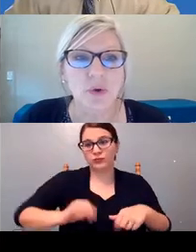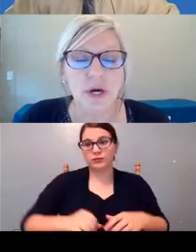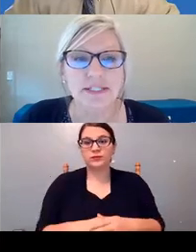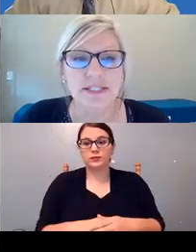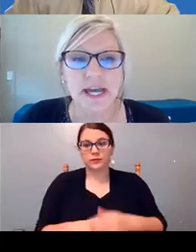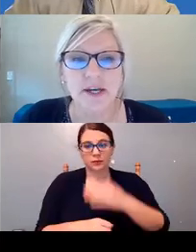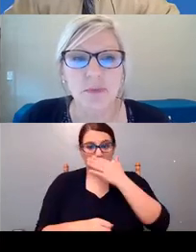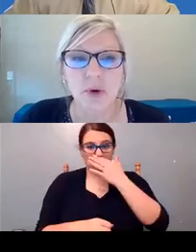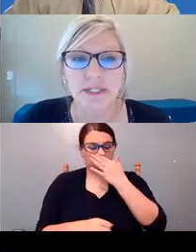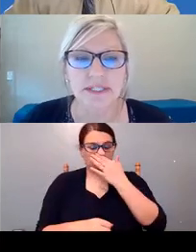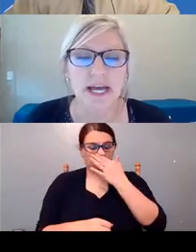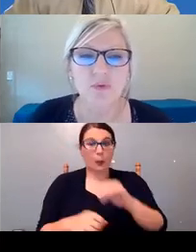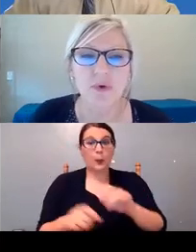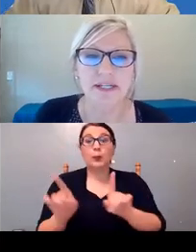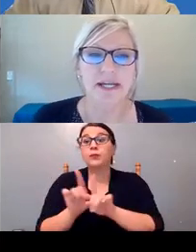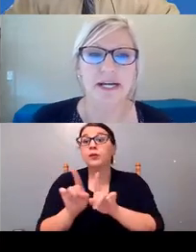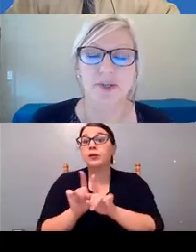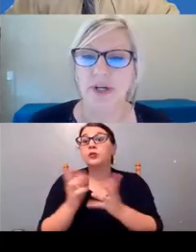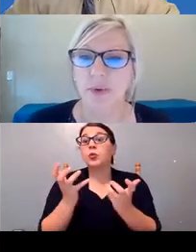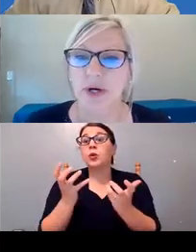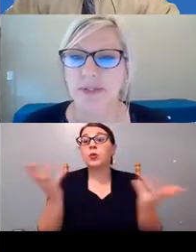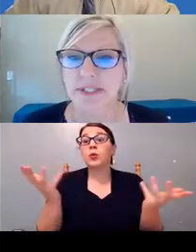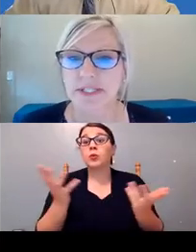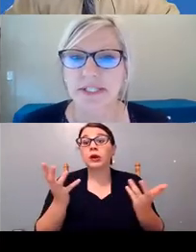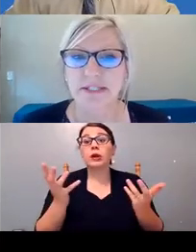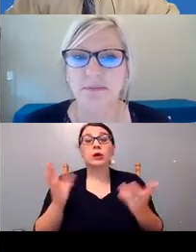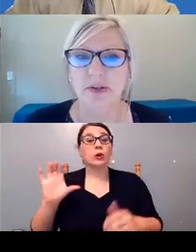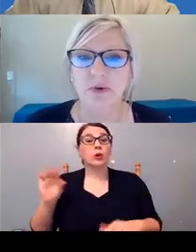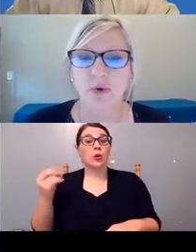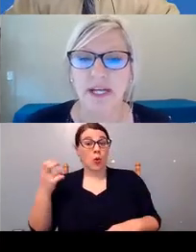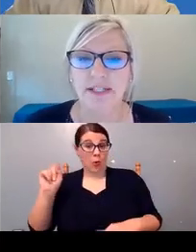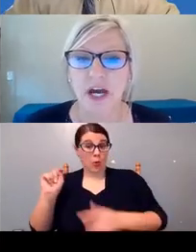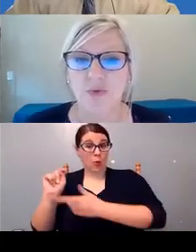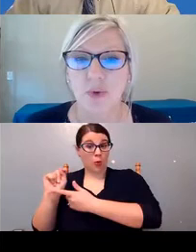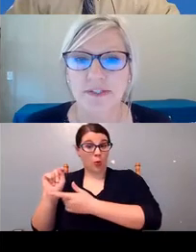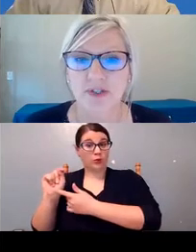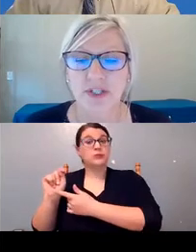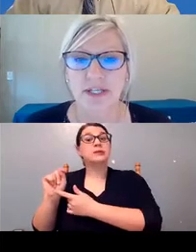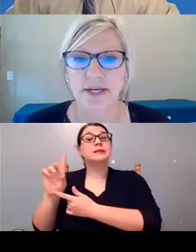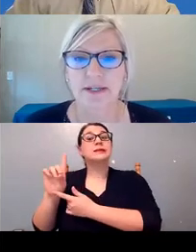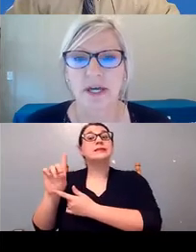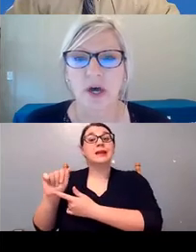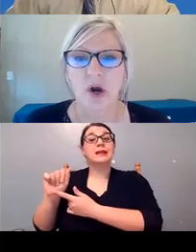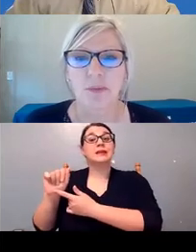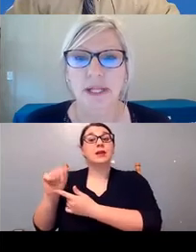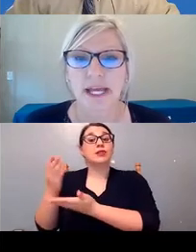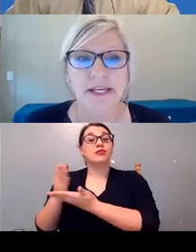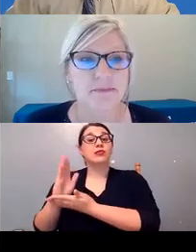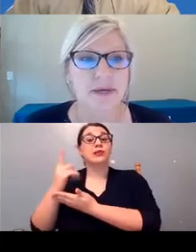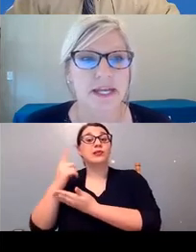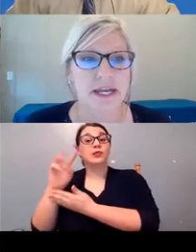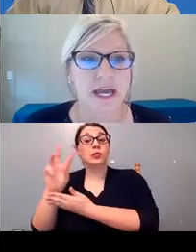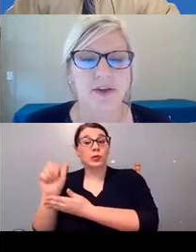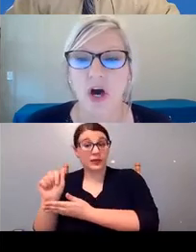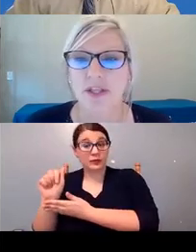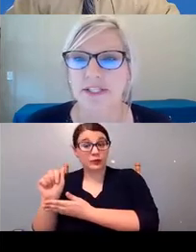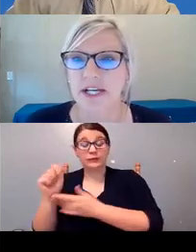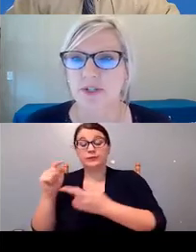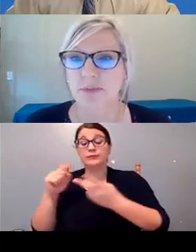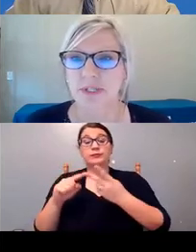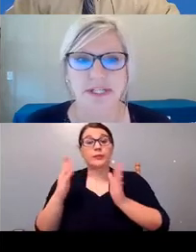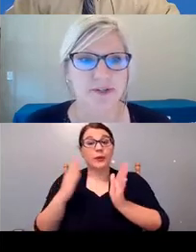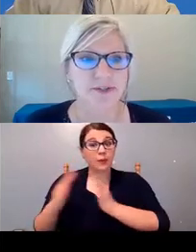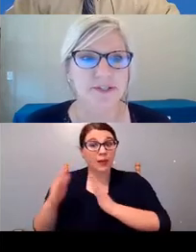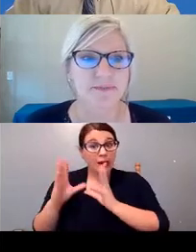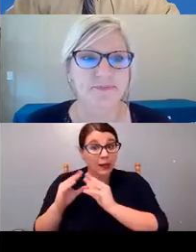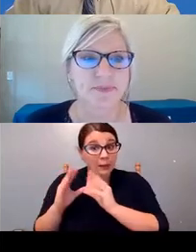Additionally, we want to take a moment and recognize our co-host, Disability Rights of West Virginia, our planning committee, and all the